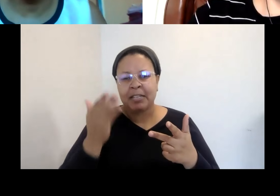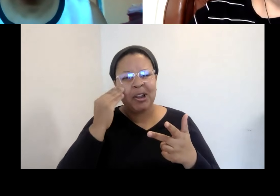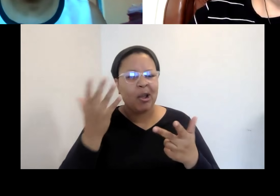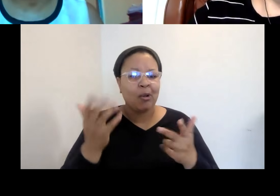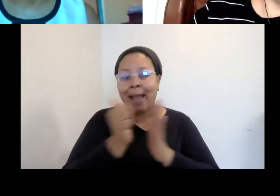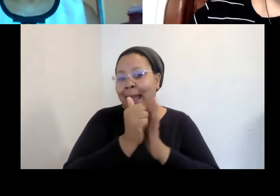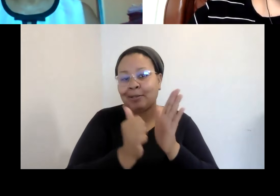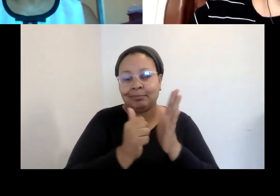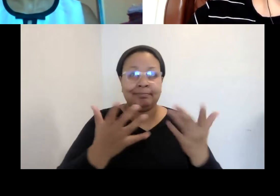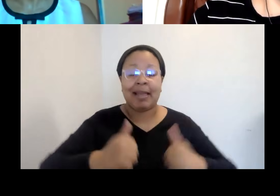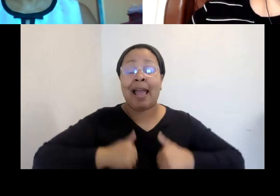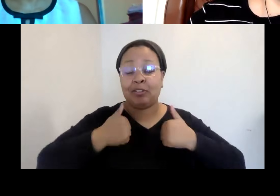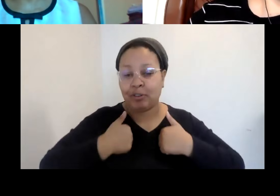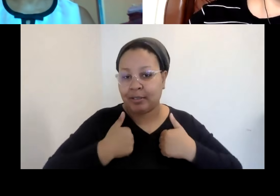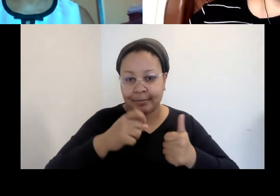address and things like that.